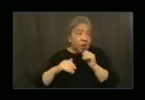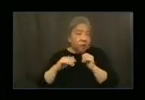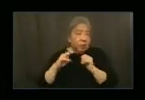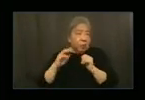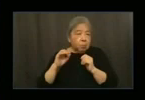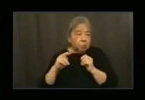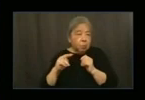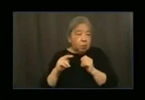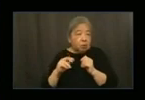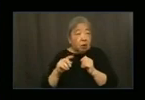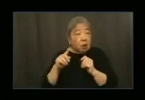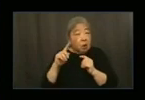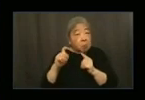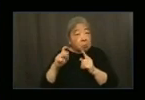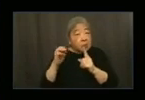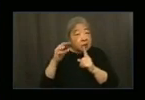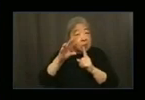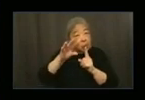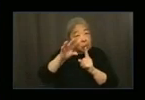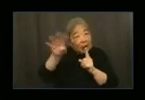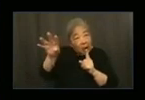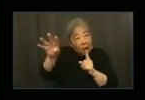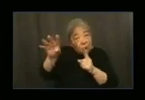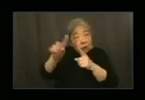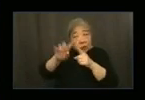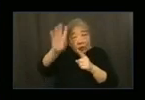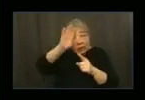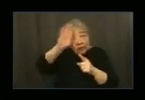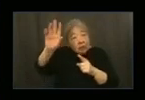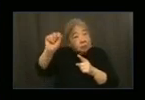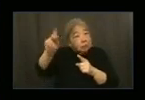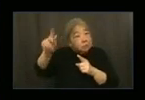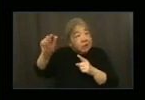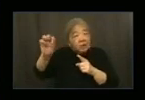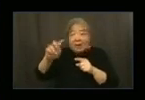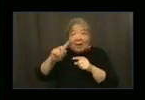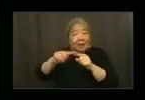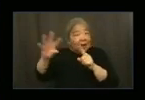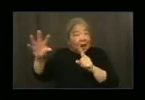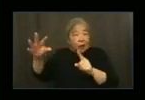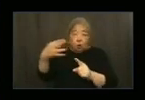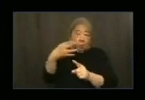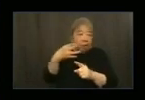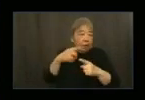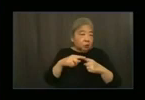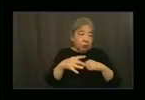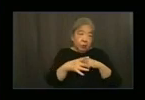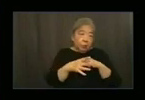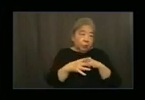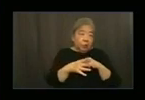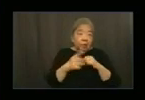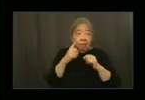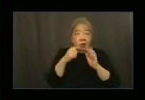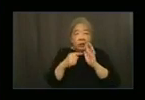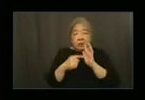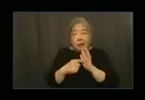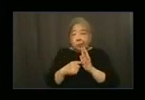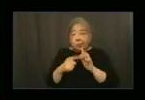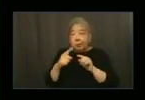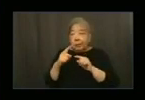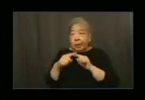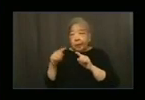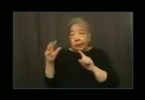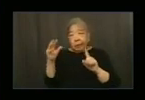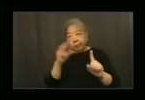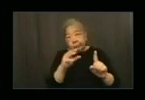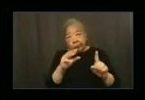has to be pointed out towards deep space. It can't ever look back towards the Earth. So for example, it could never observe Mercury and